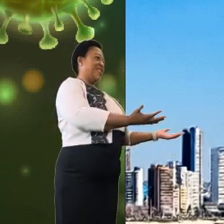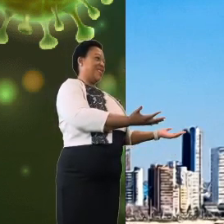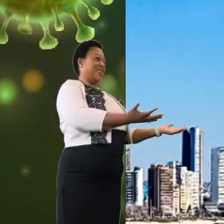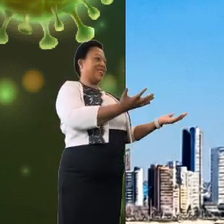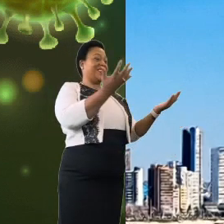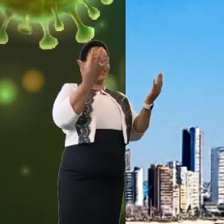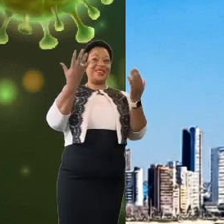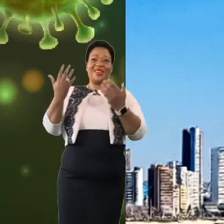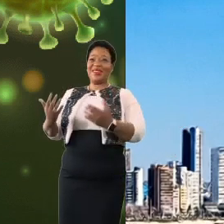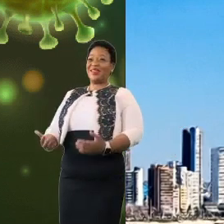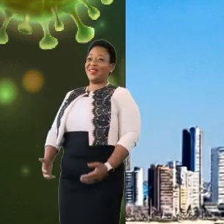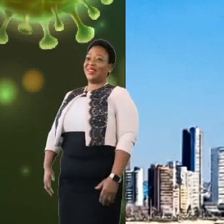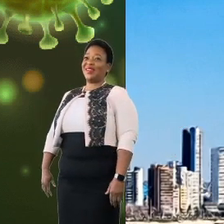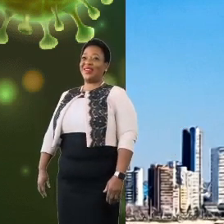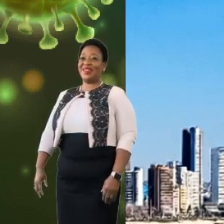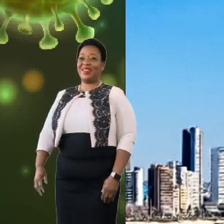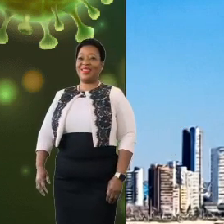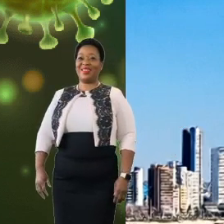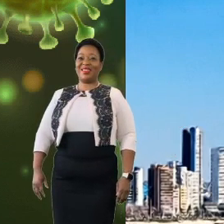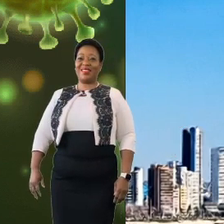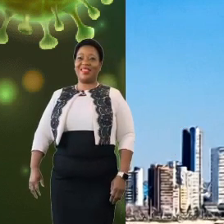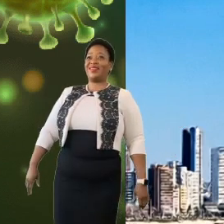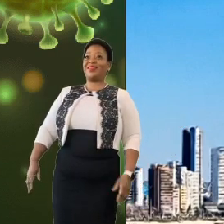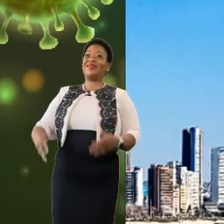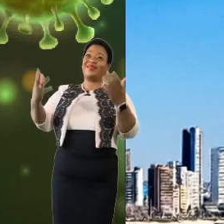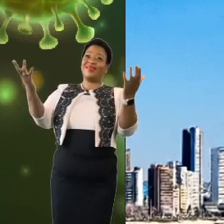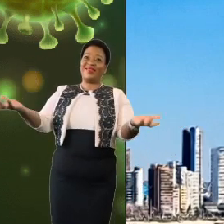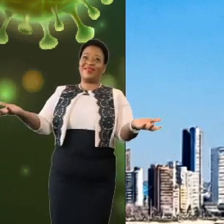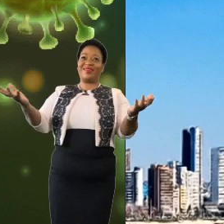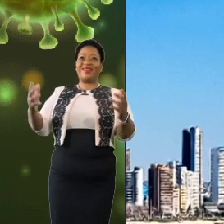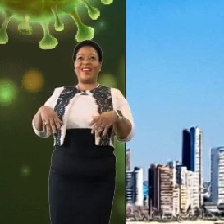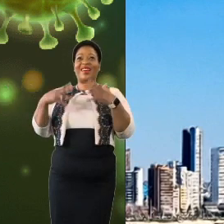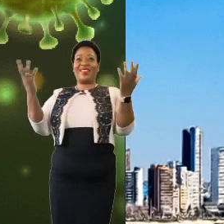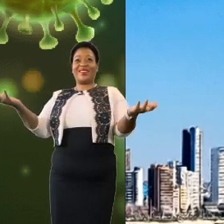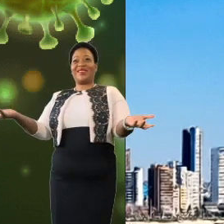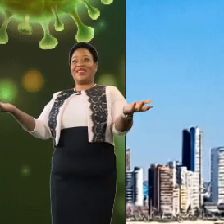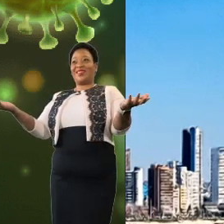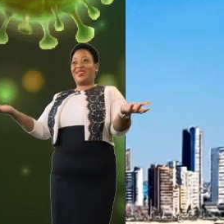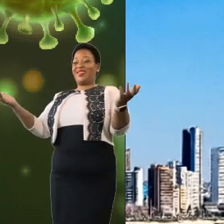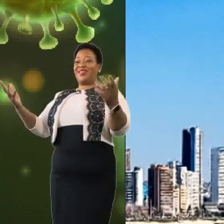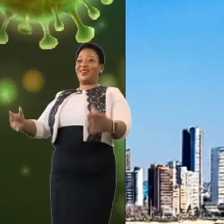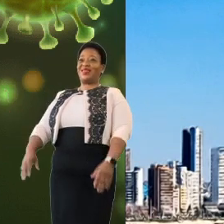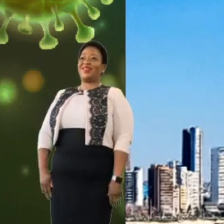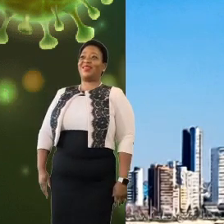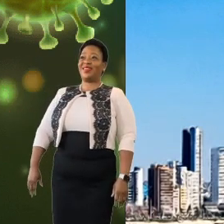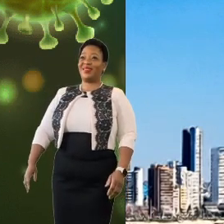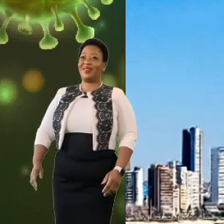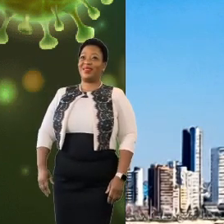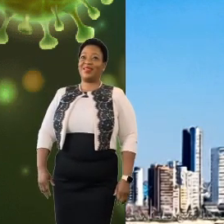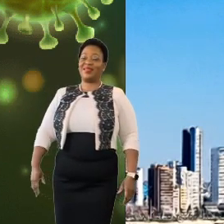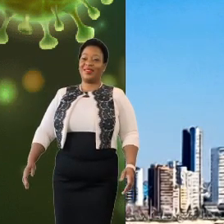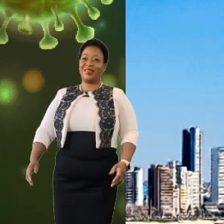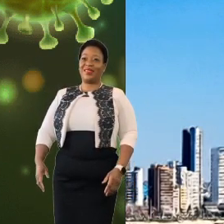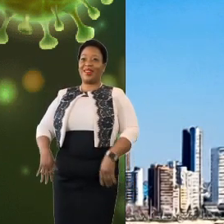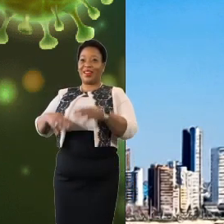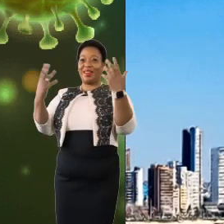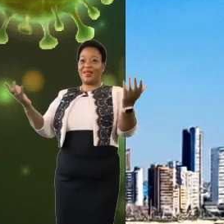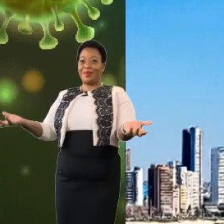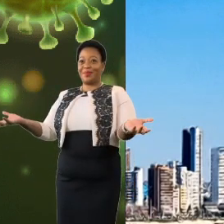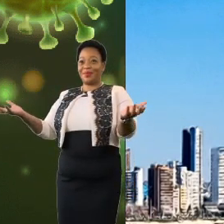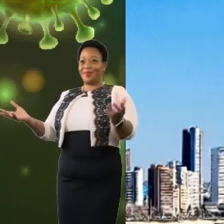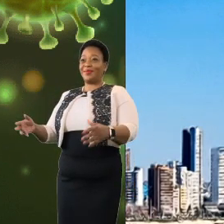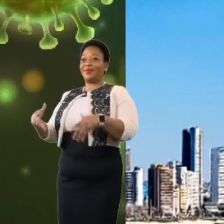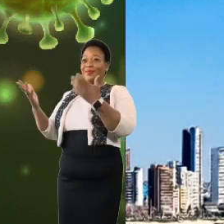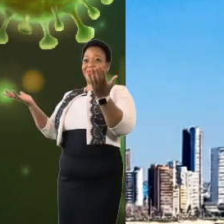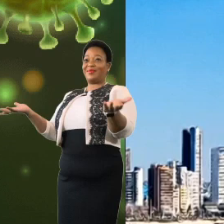the chain of command in a fairly rigid and a quick process, so that we can have a quick